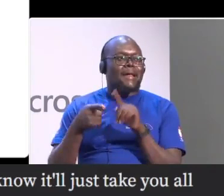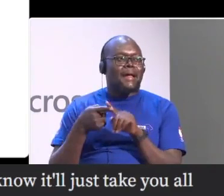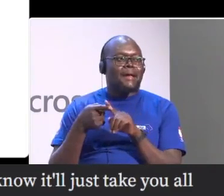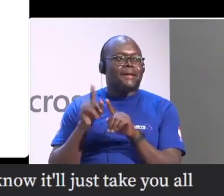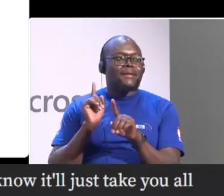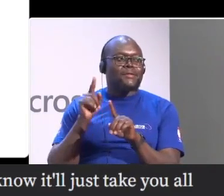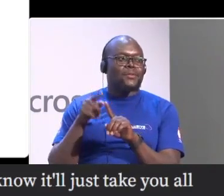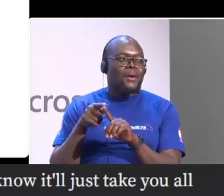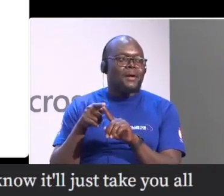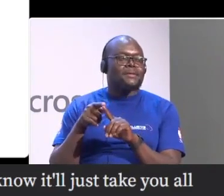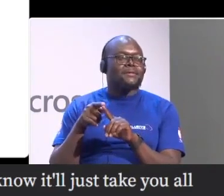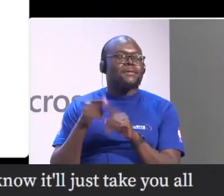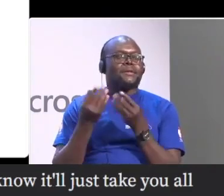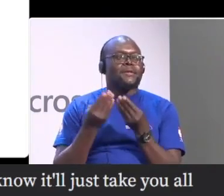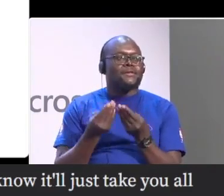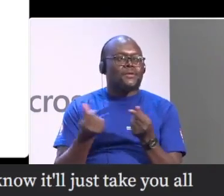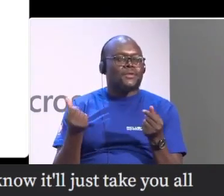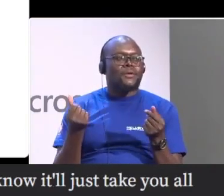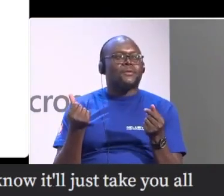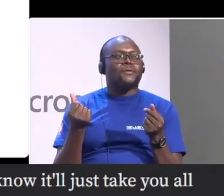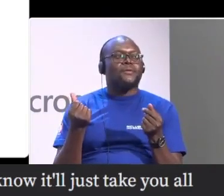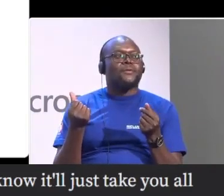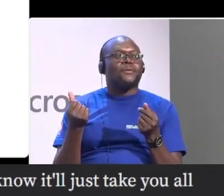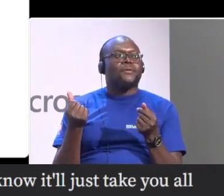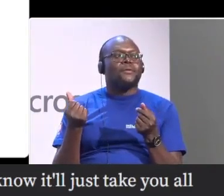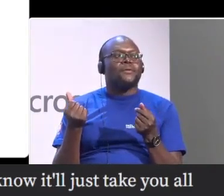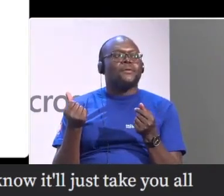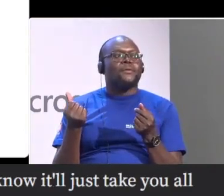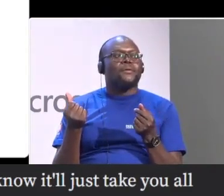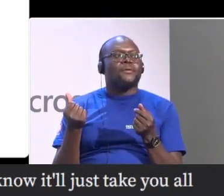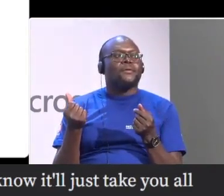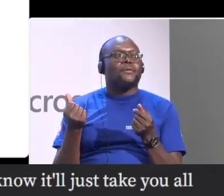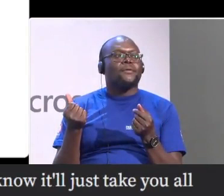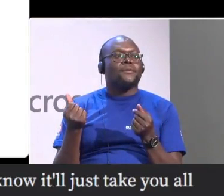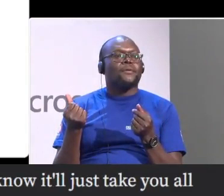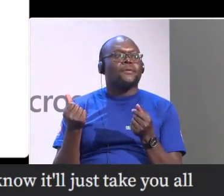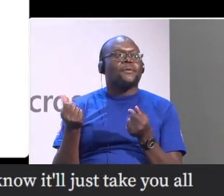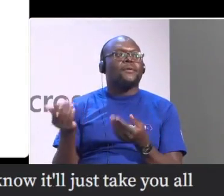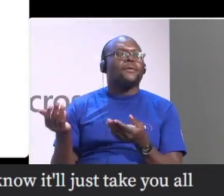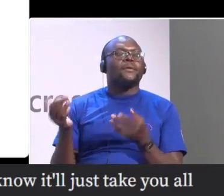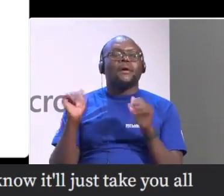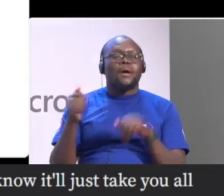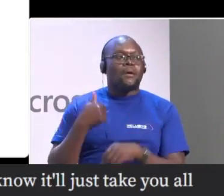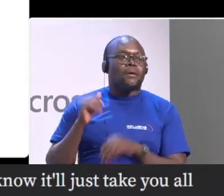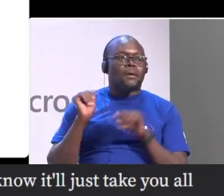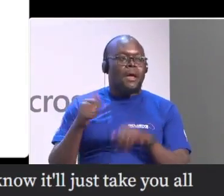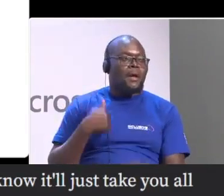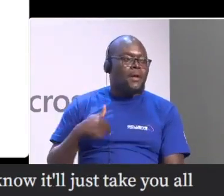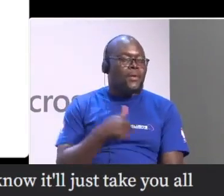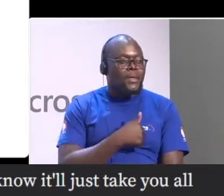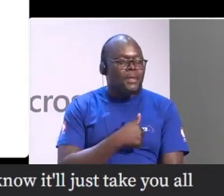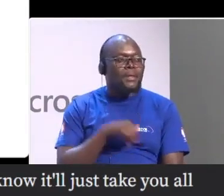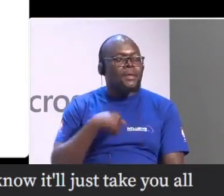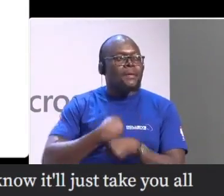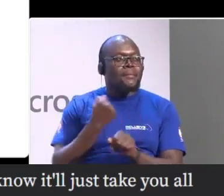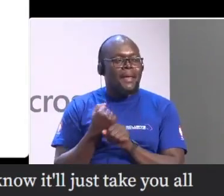What is the solution to put there? And how can we make